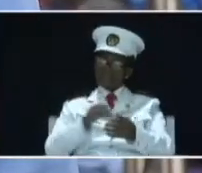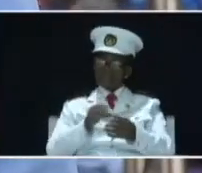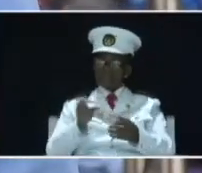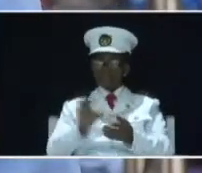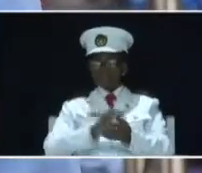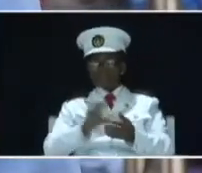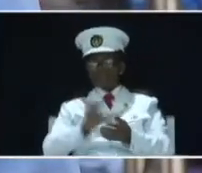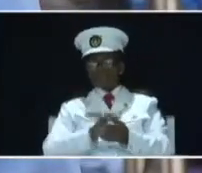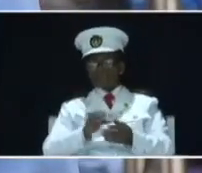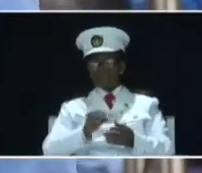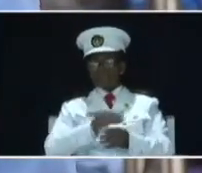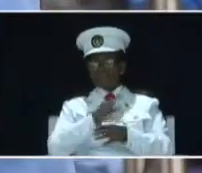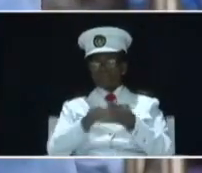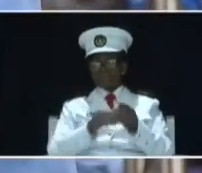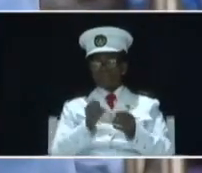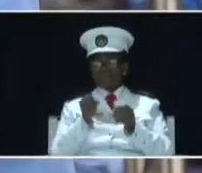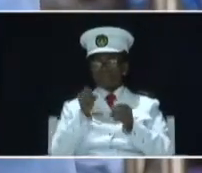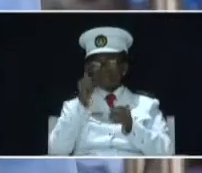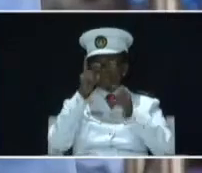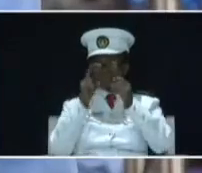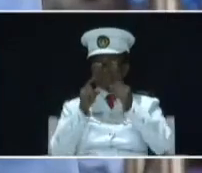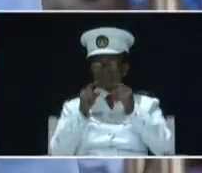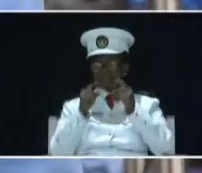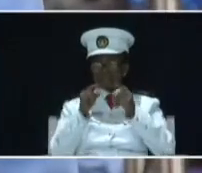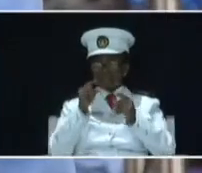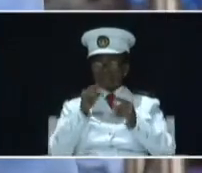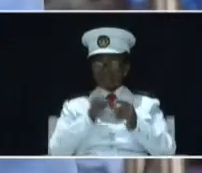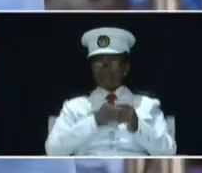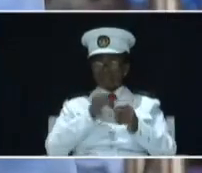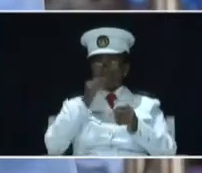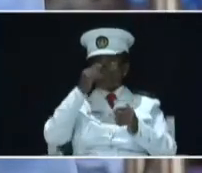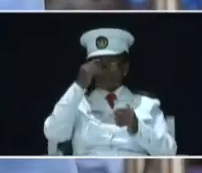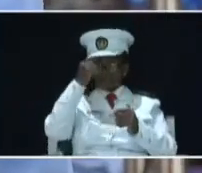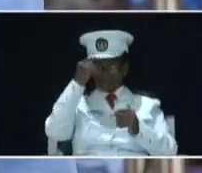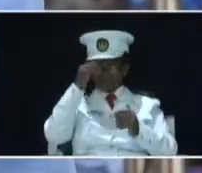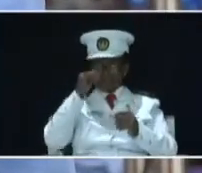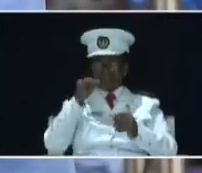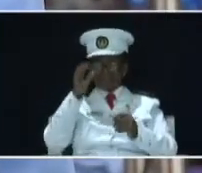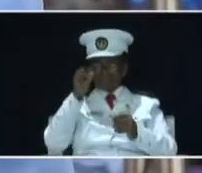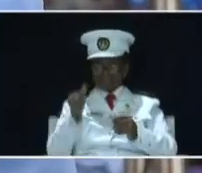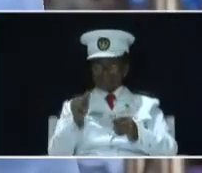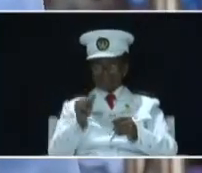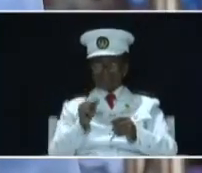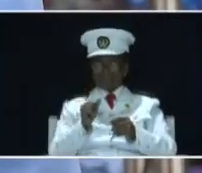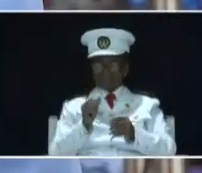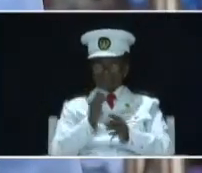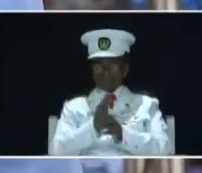all of a sudden, as if by cue, everybody became silent.